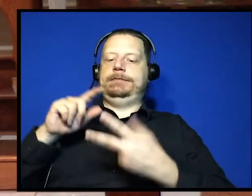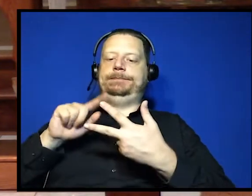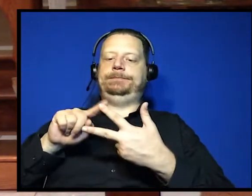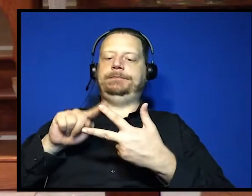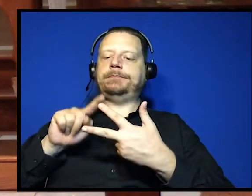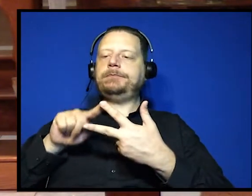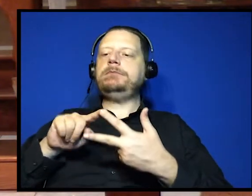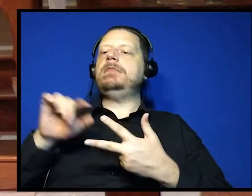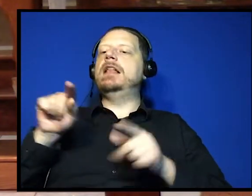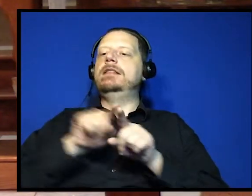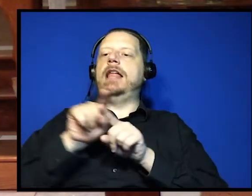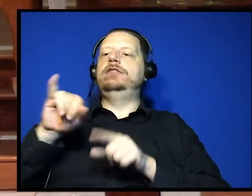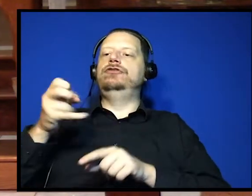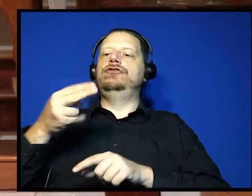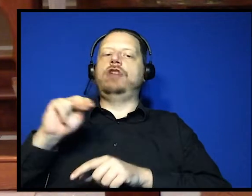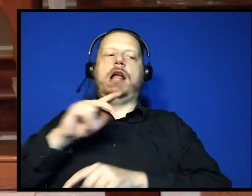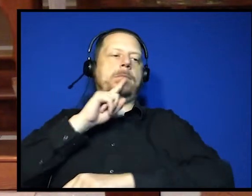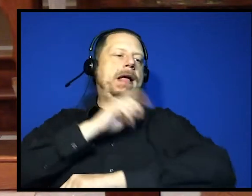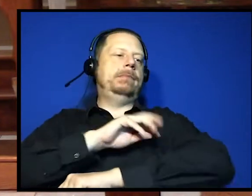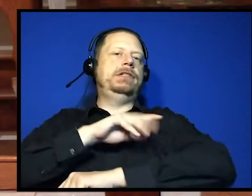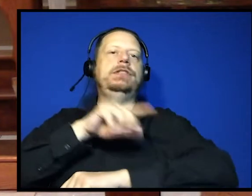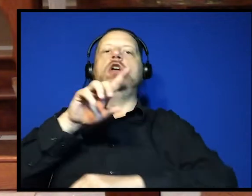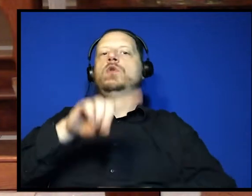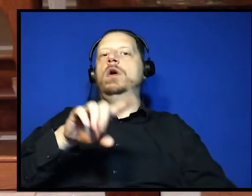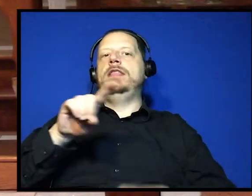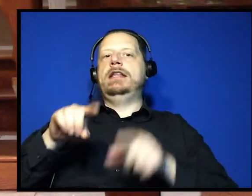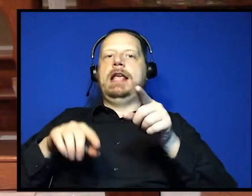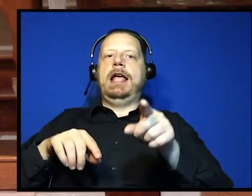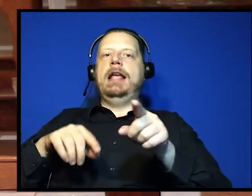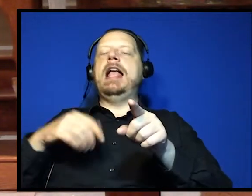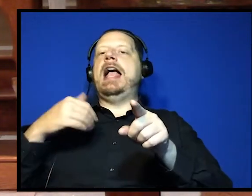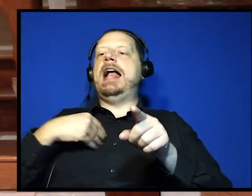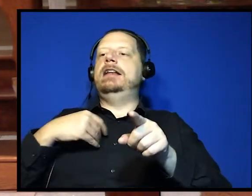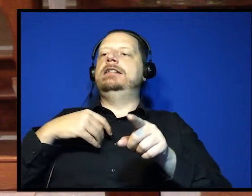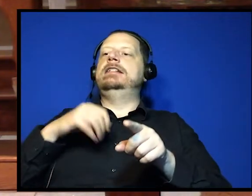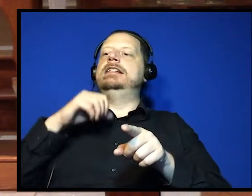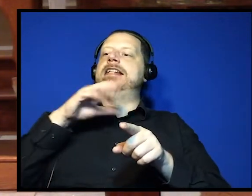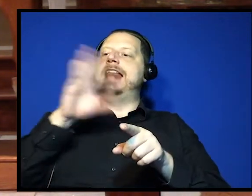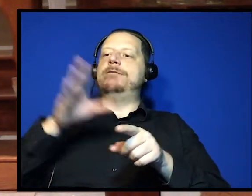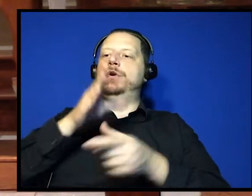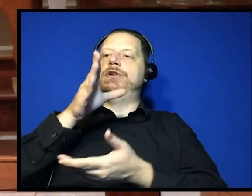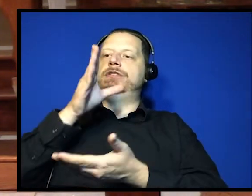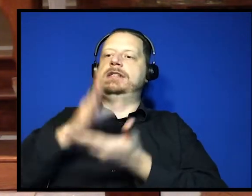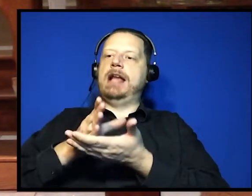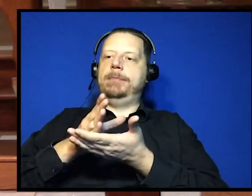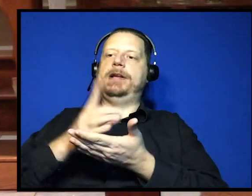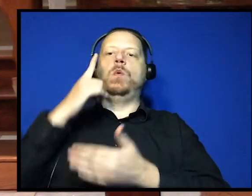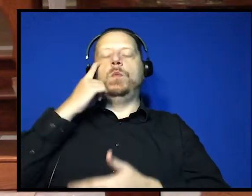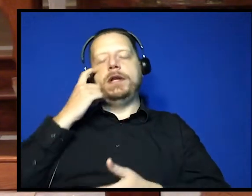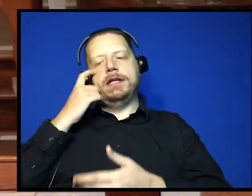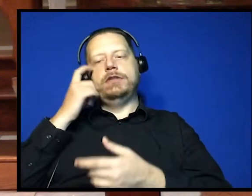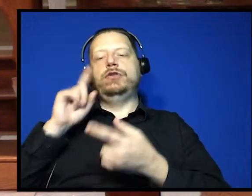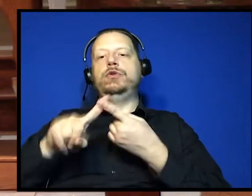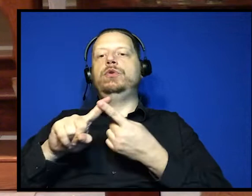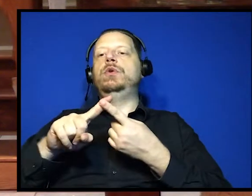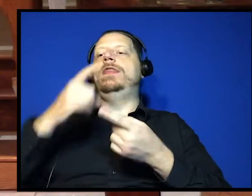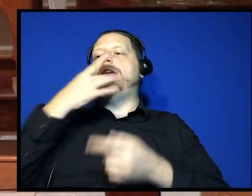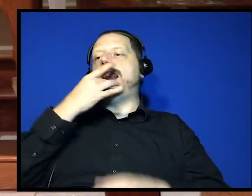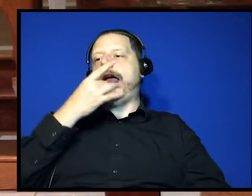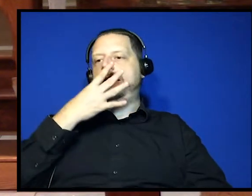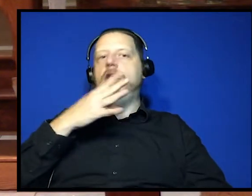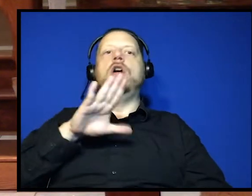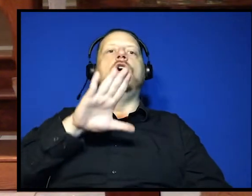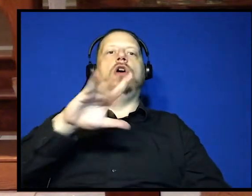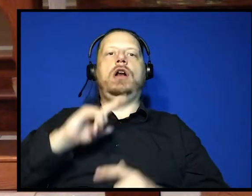the Baptist, Dorothy Day bore unrelenting witness to the light.